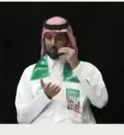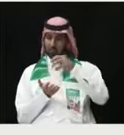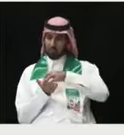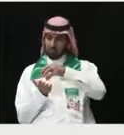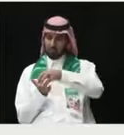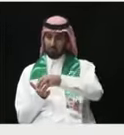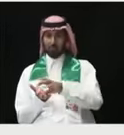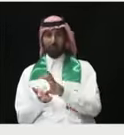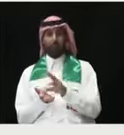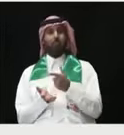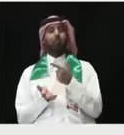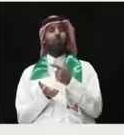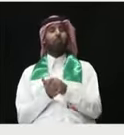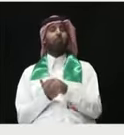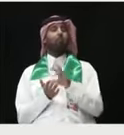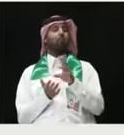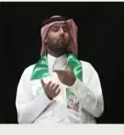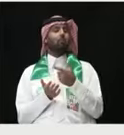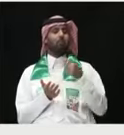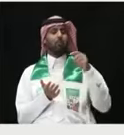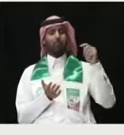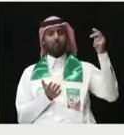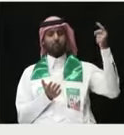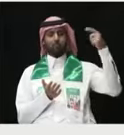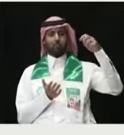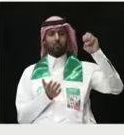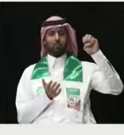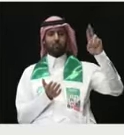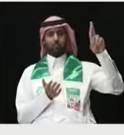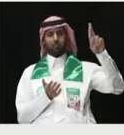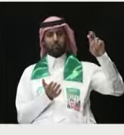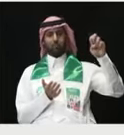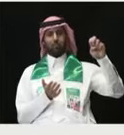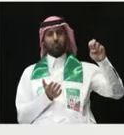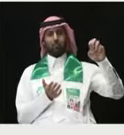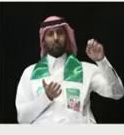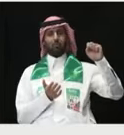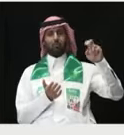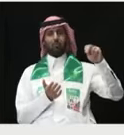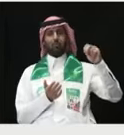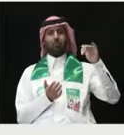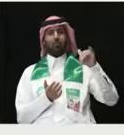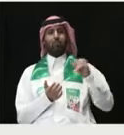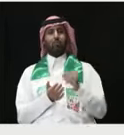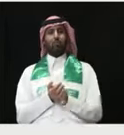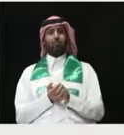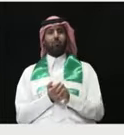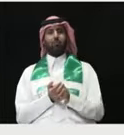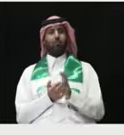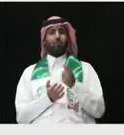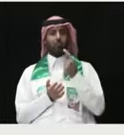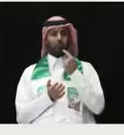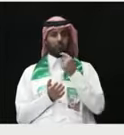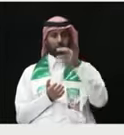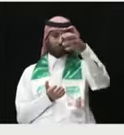they move to West Germany? Yes, yes they did. Okay, so we used the did